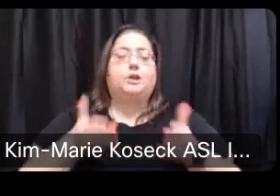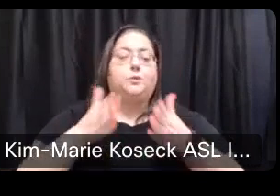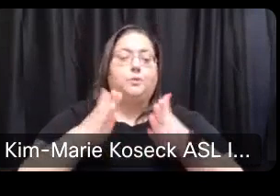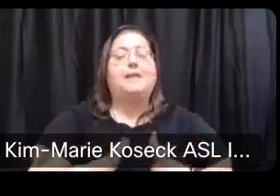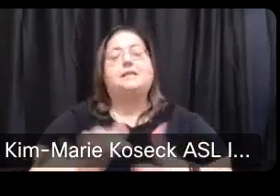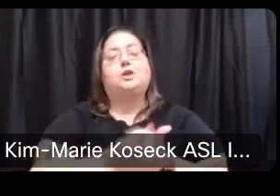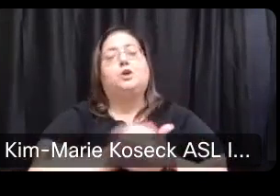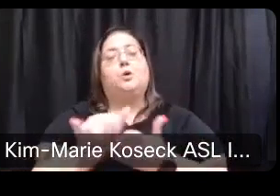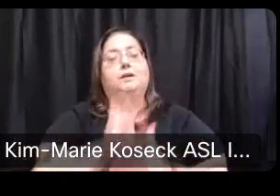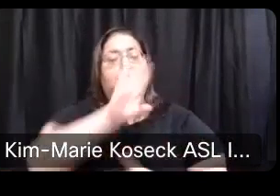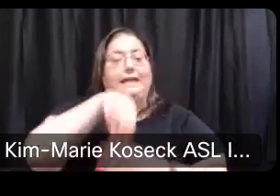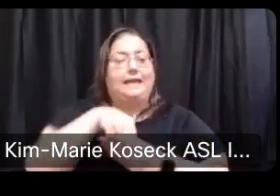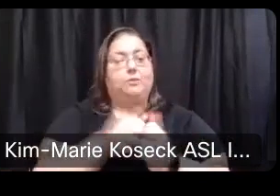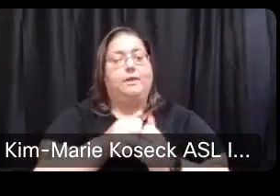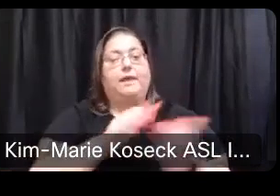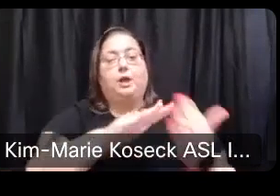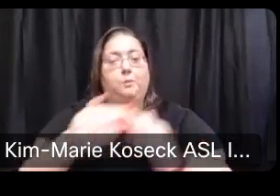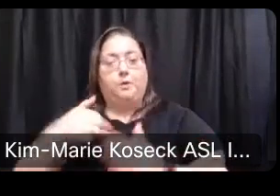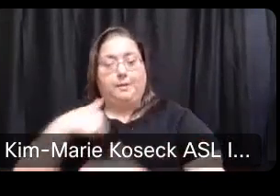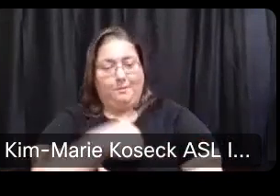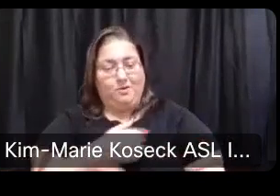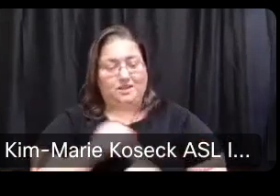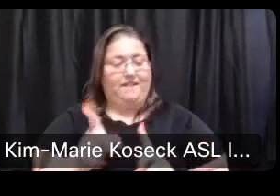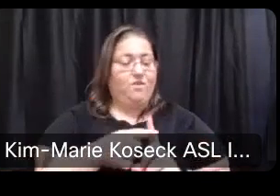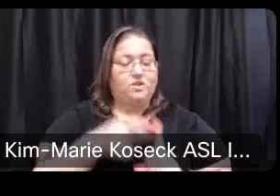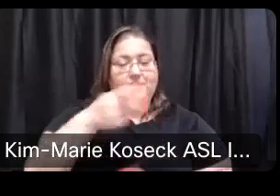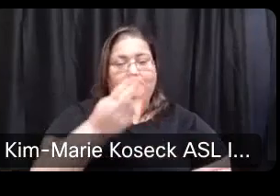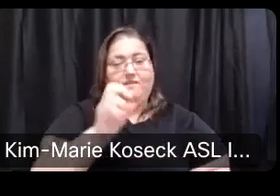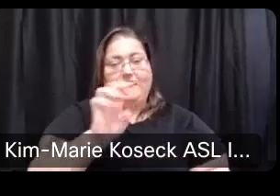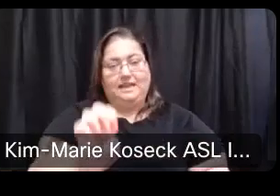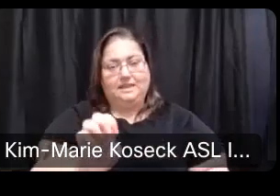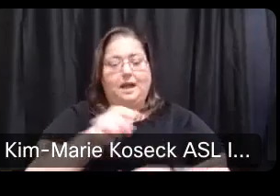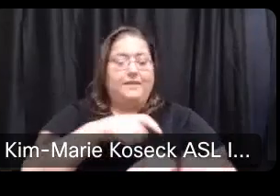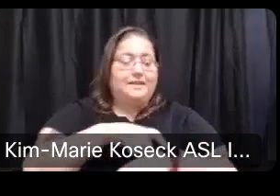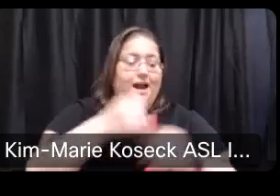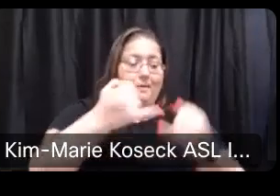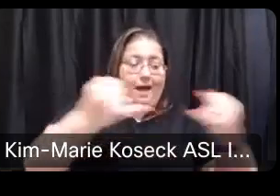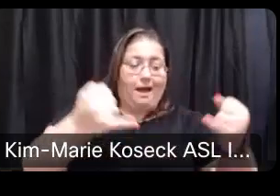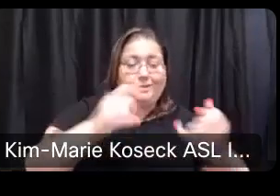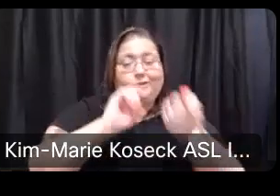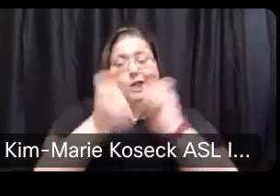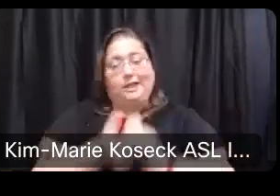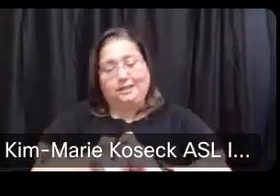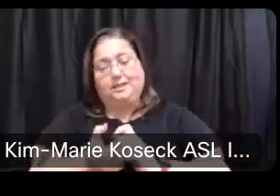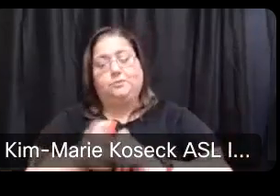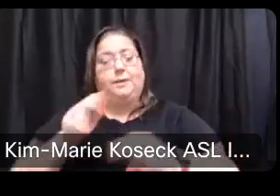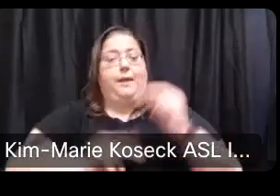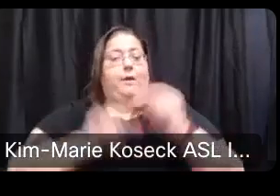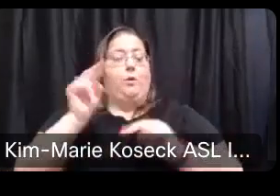is engaging with community members in Phase 1, and the timeline may change as we continue to develop the framework.